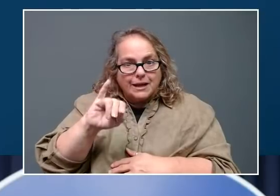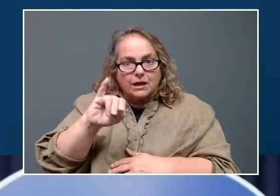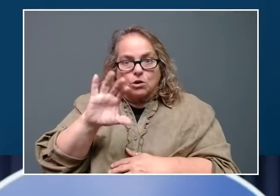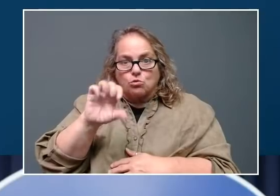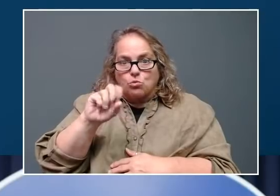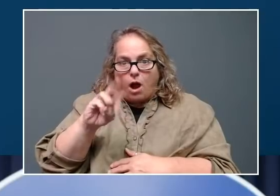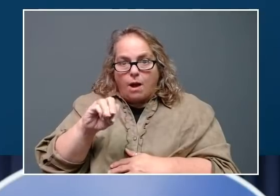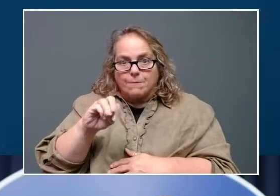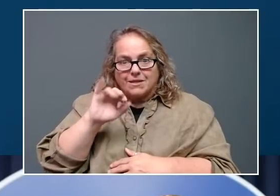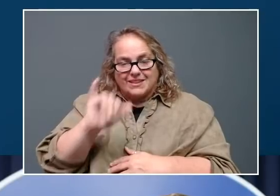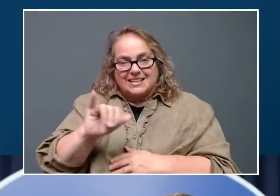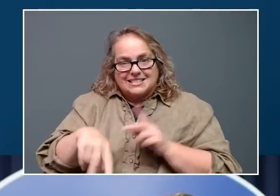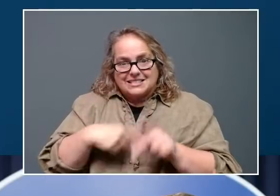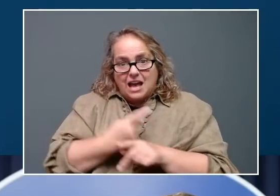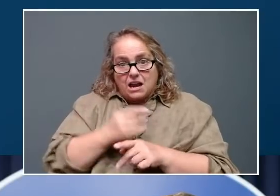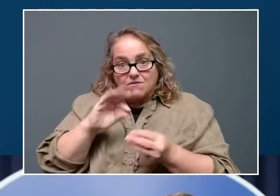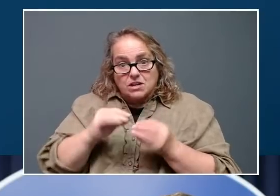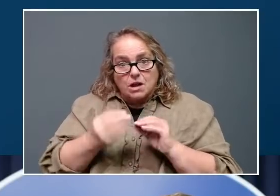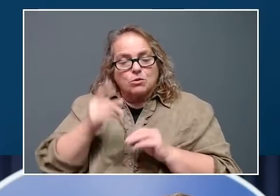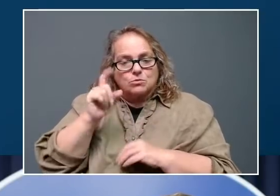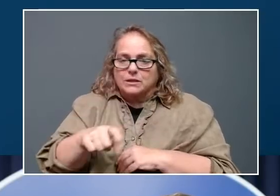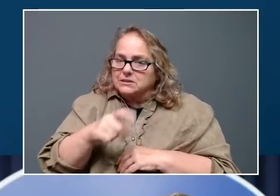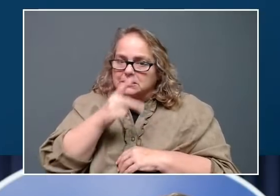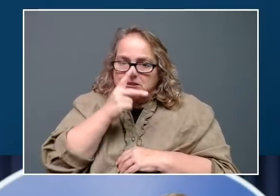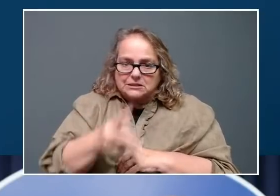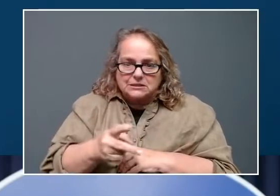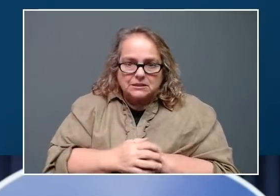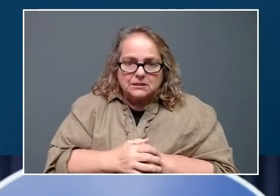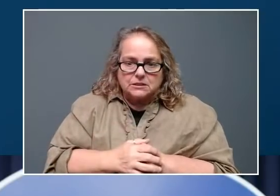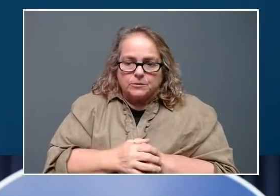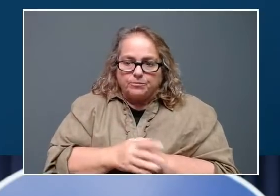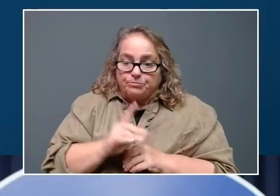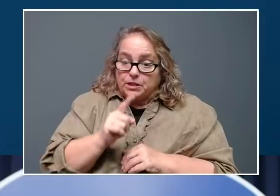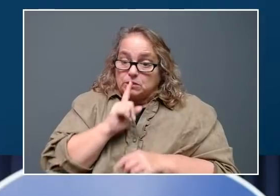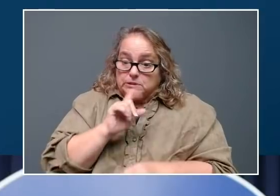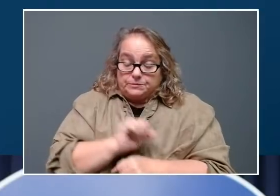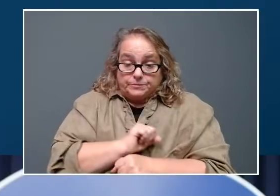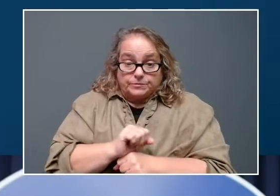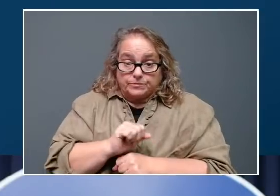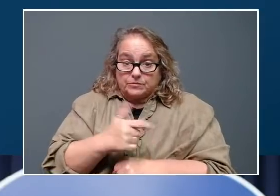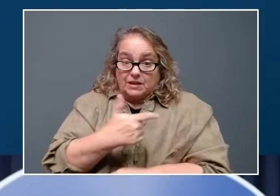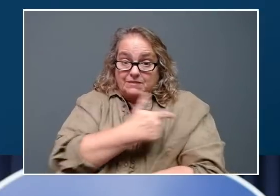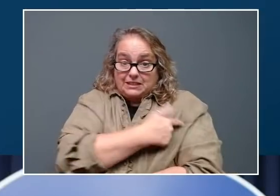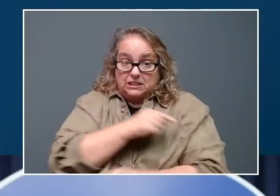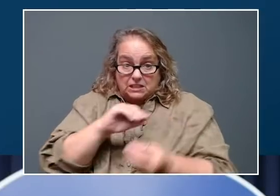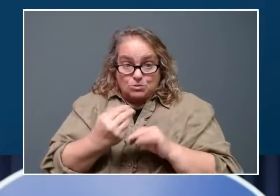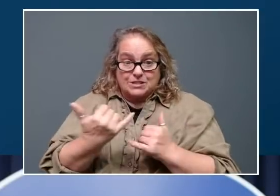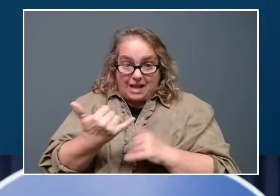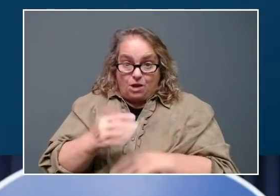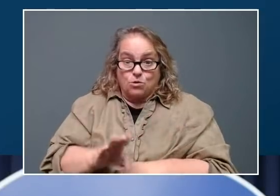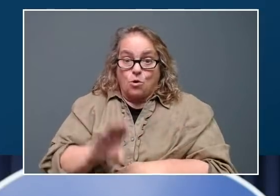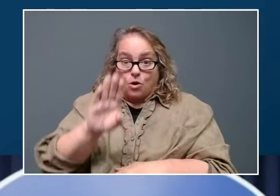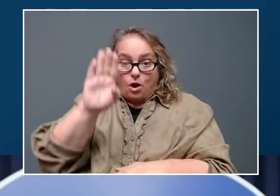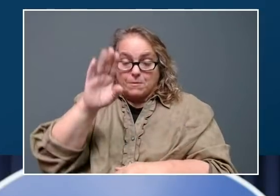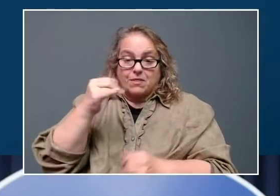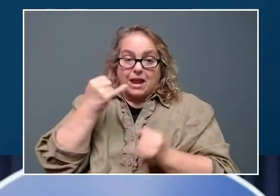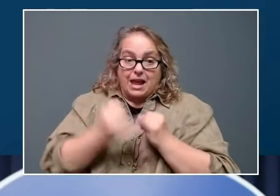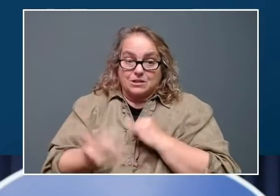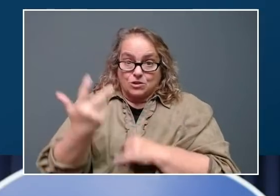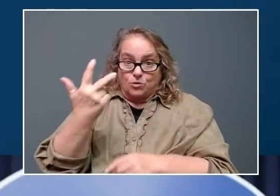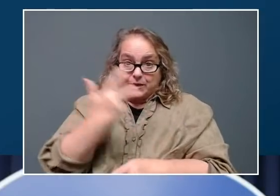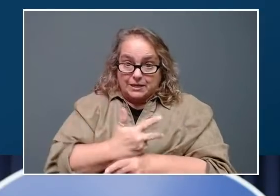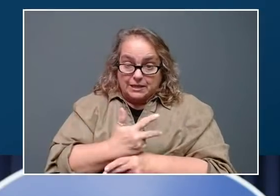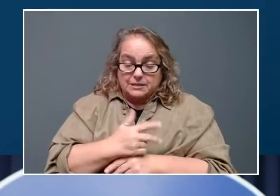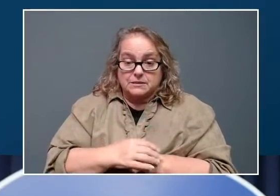types of numbers, but certainly vaccination numbers going up, at least over the last 3 days.